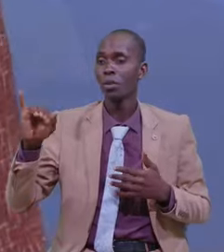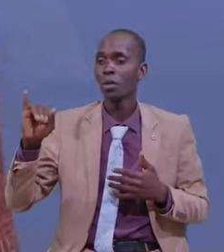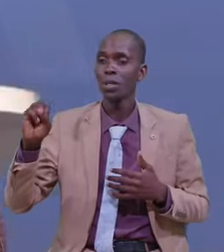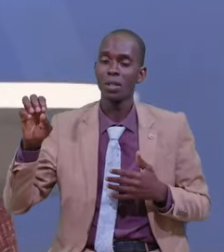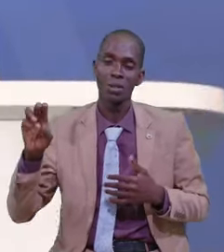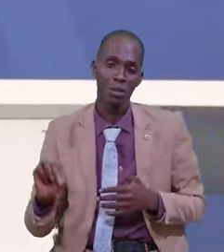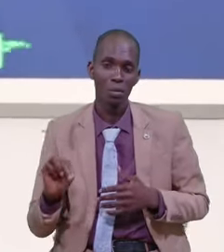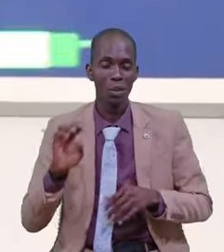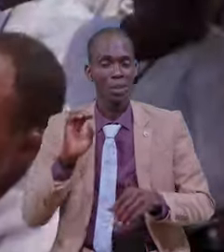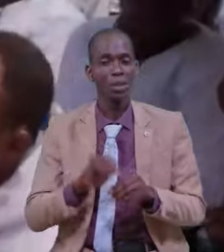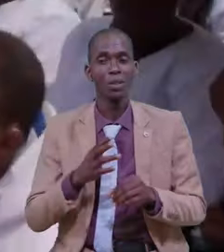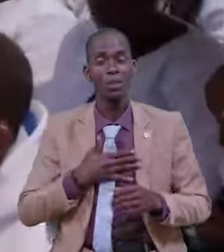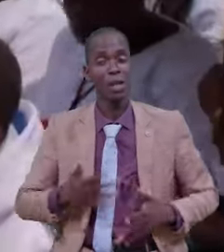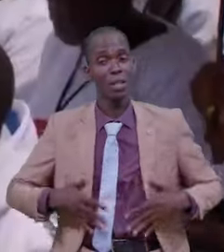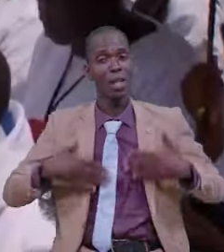life, success.